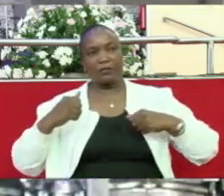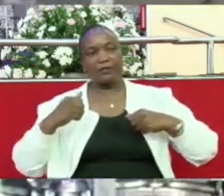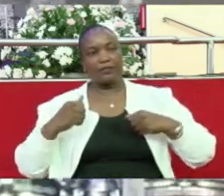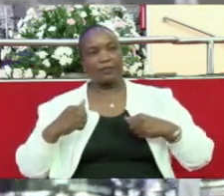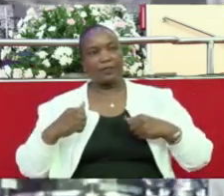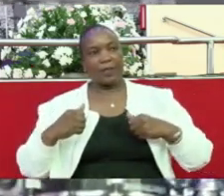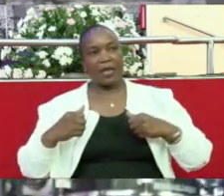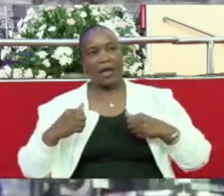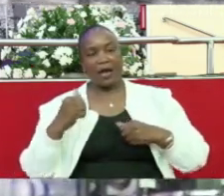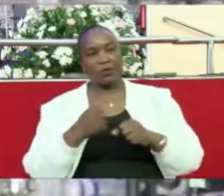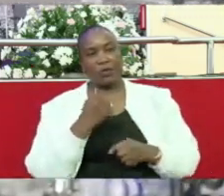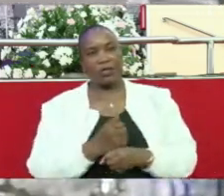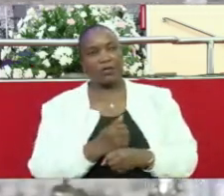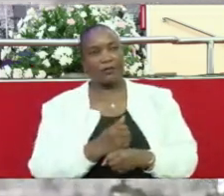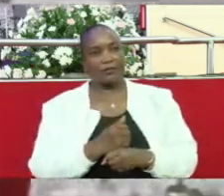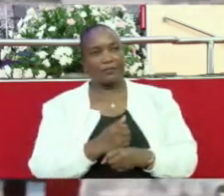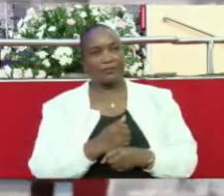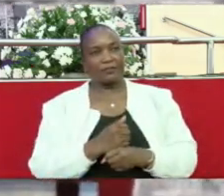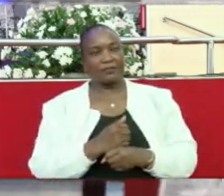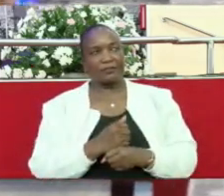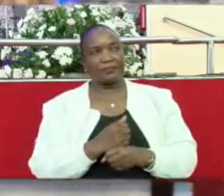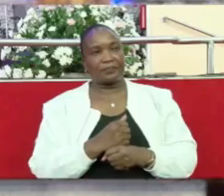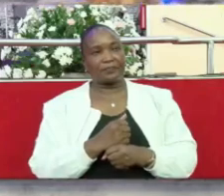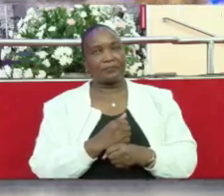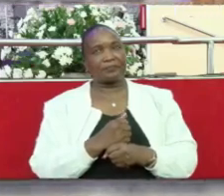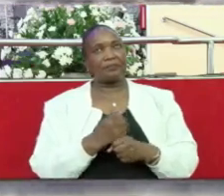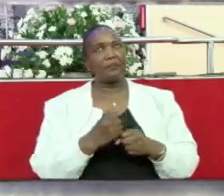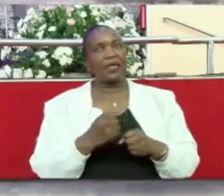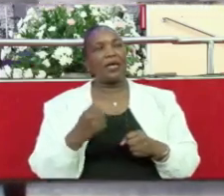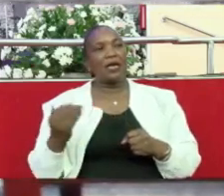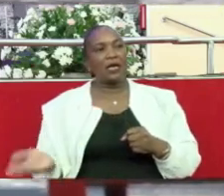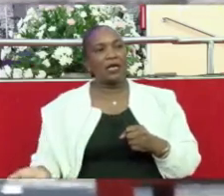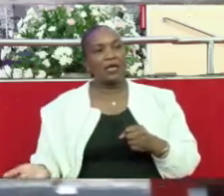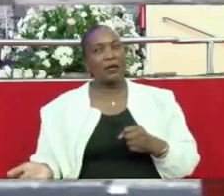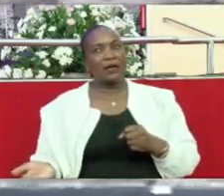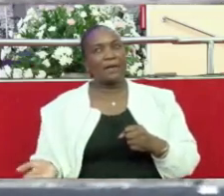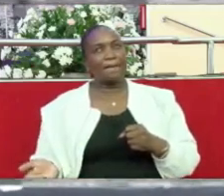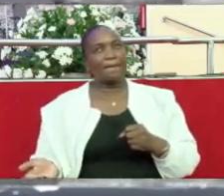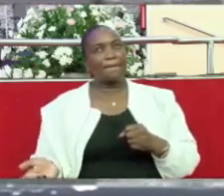what to do. That I will send an email to the person that is being hired